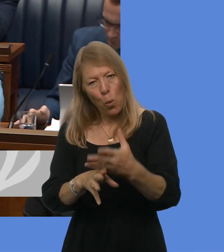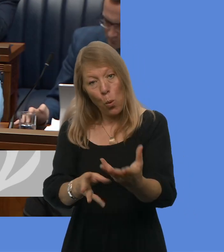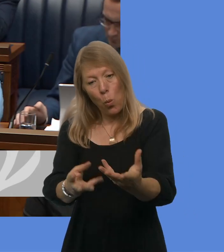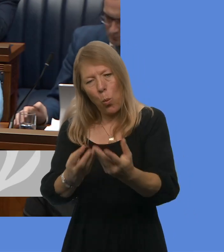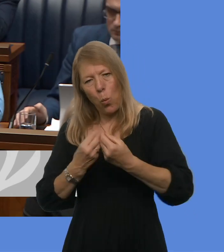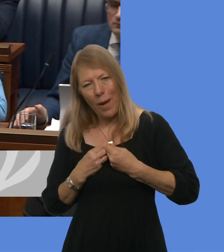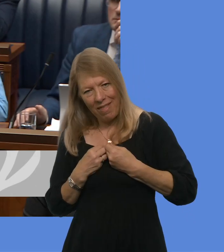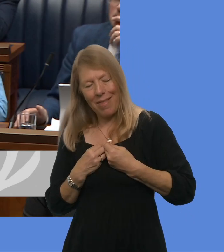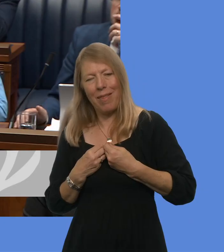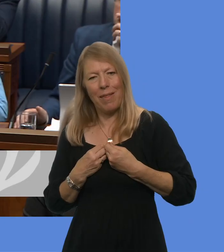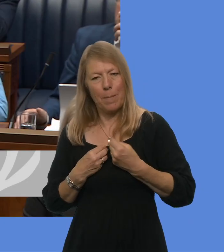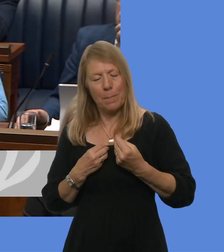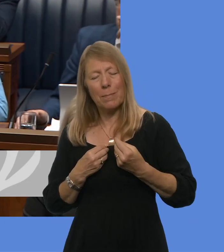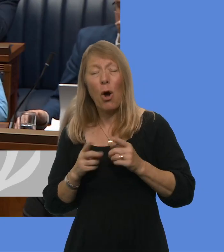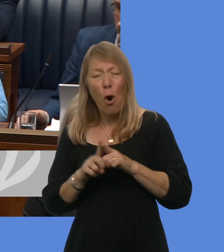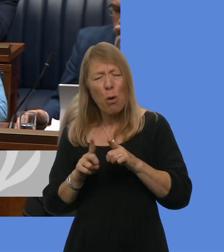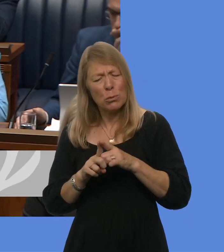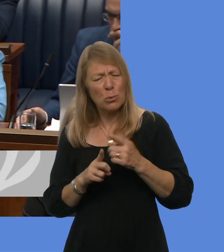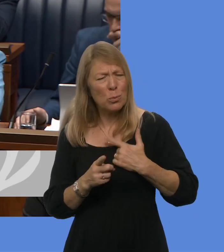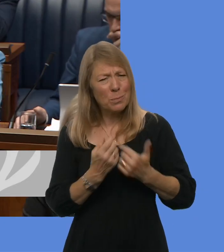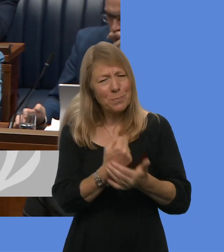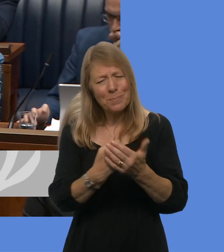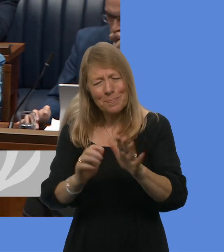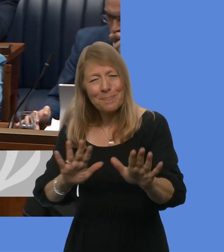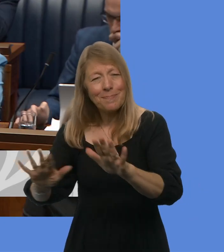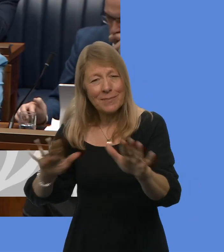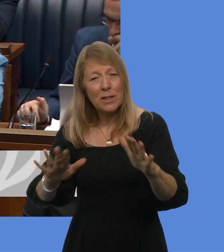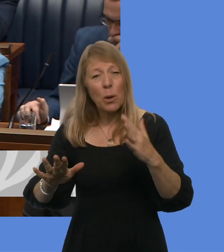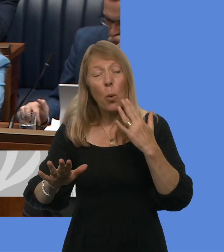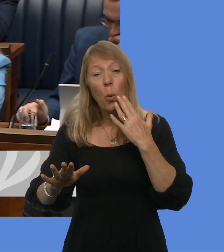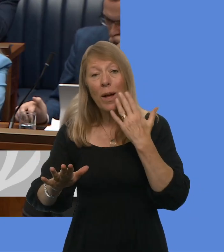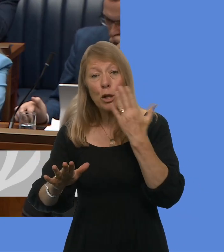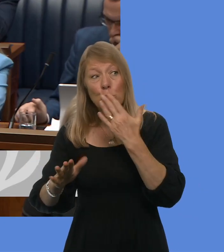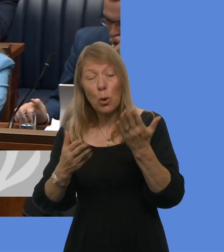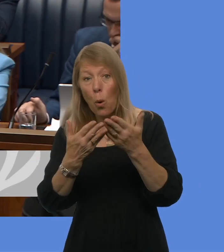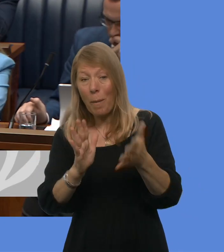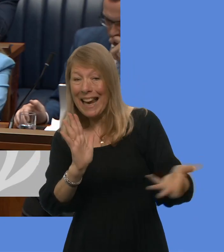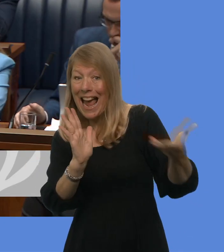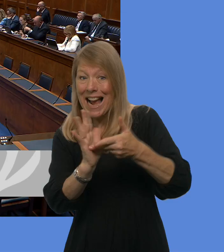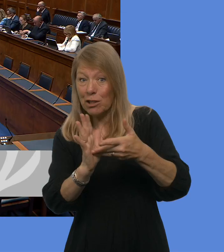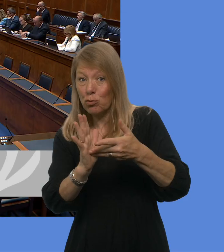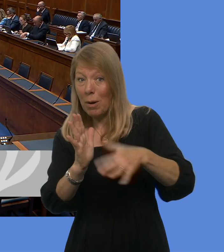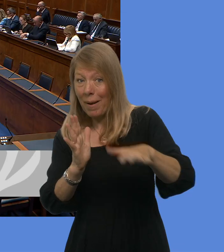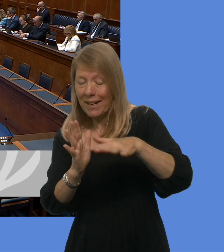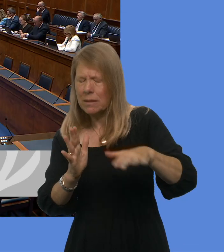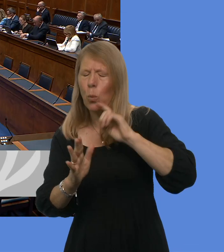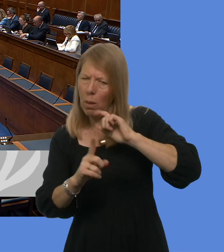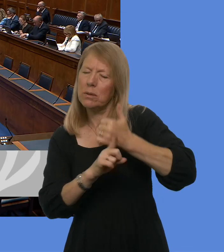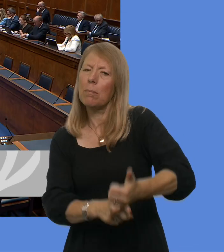those schools that there will be the support provided to them when they make their schools open for additional capacity to be added.